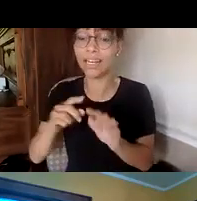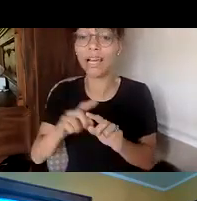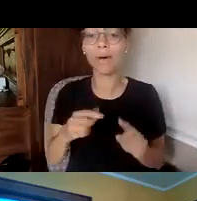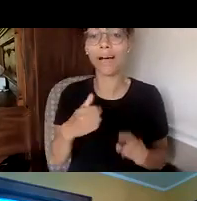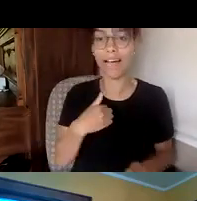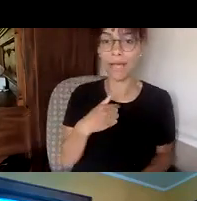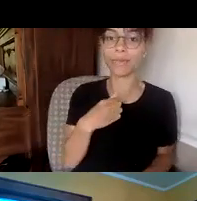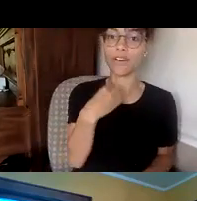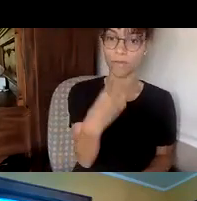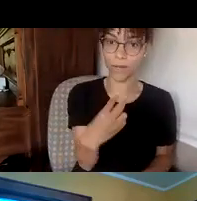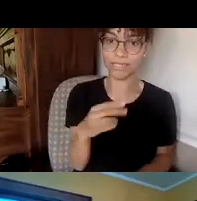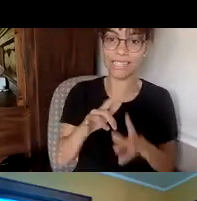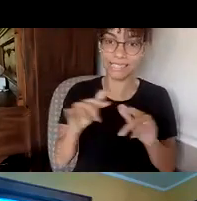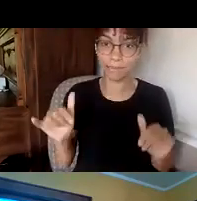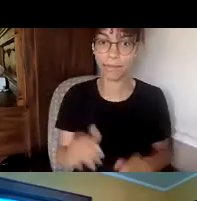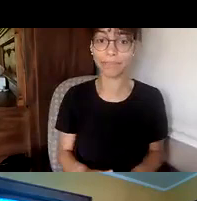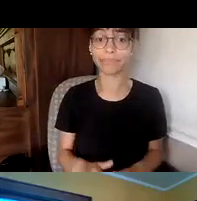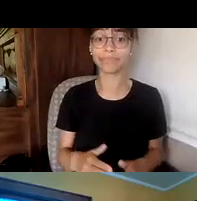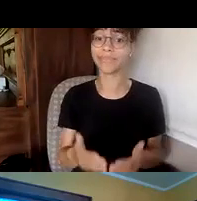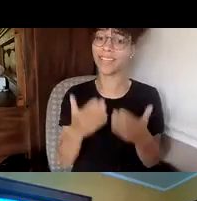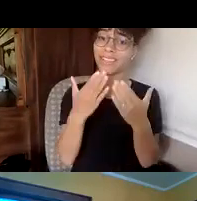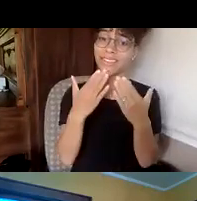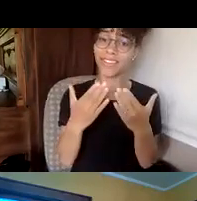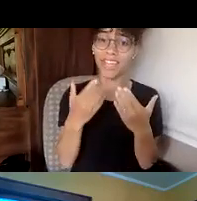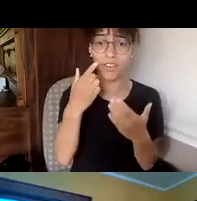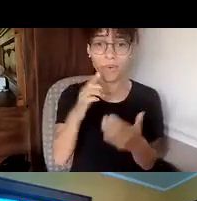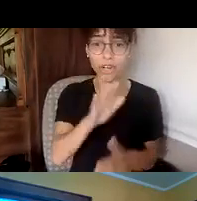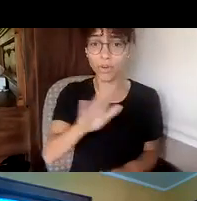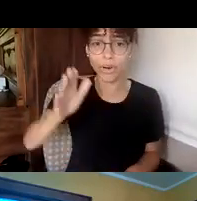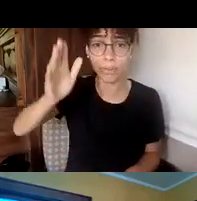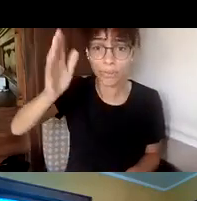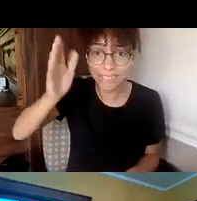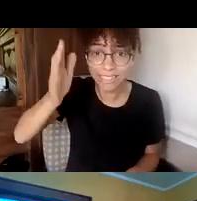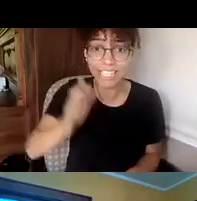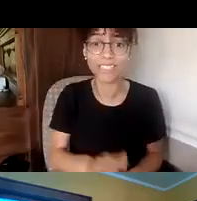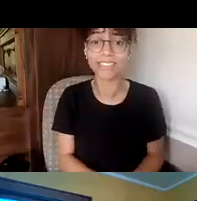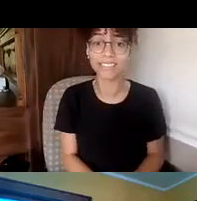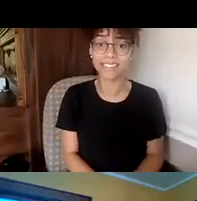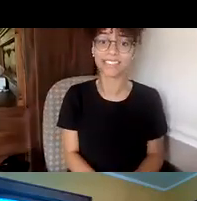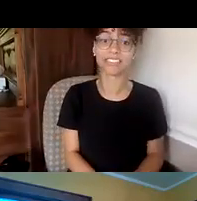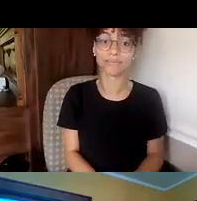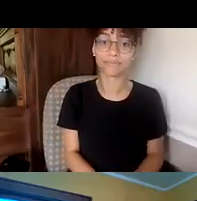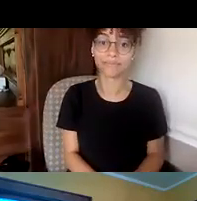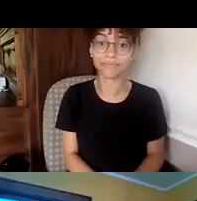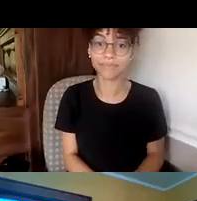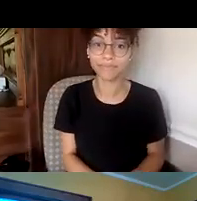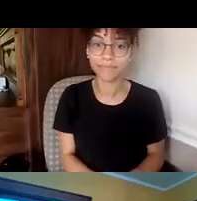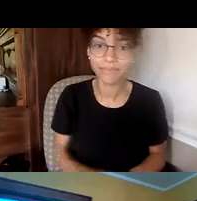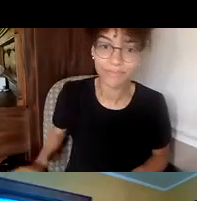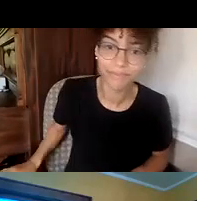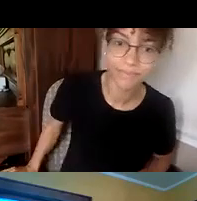loud. Thank you for your presentations, Isabel, Jeison,